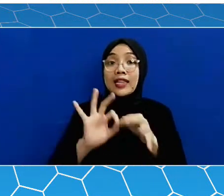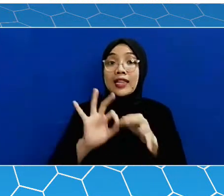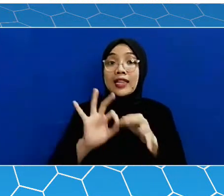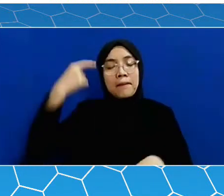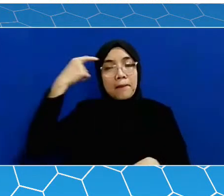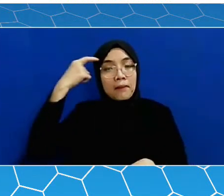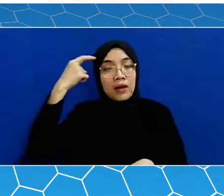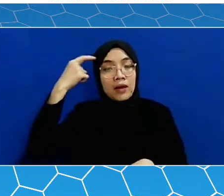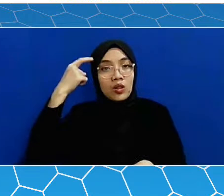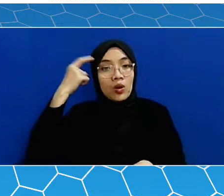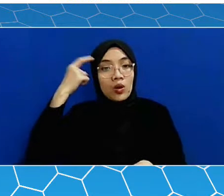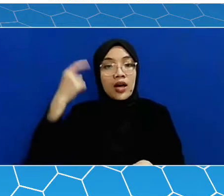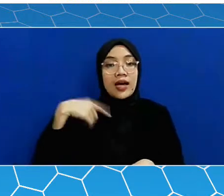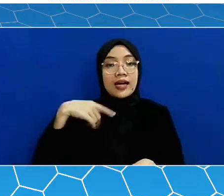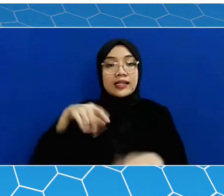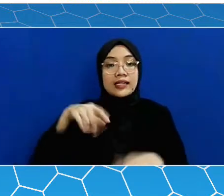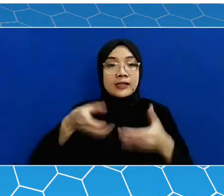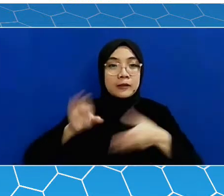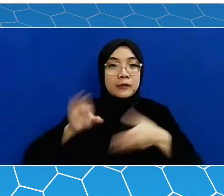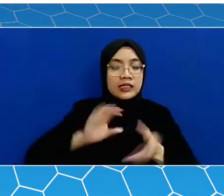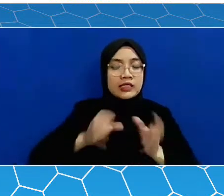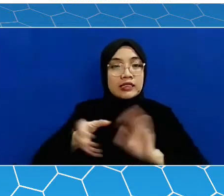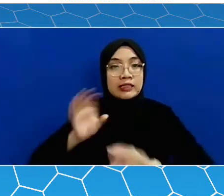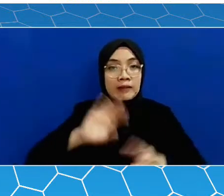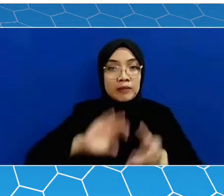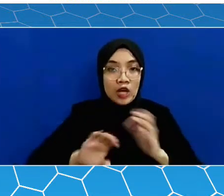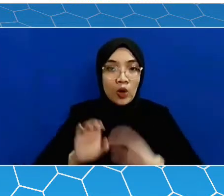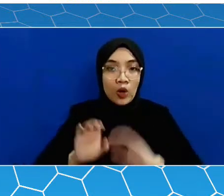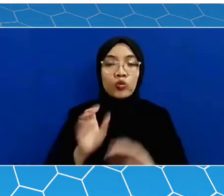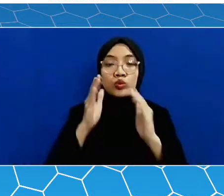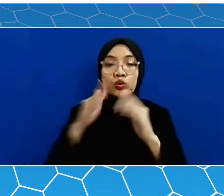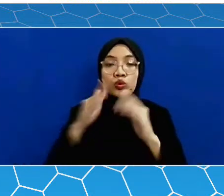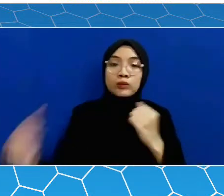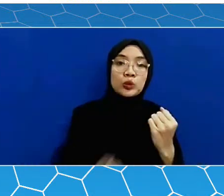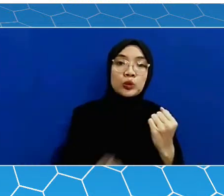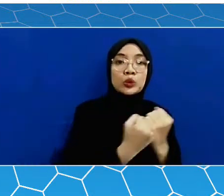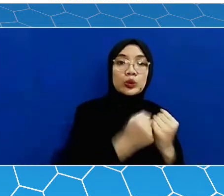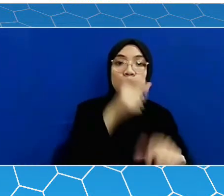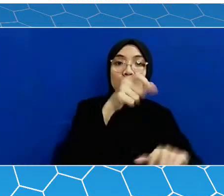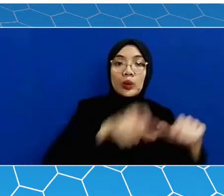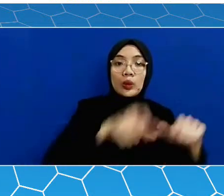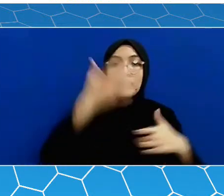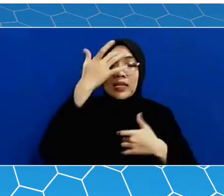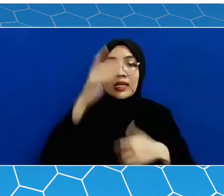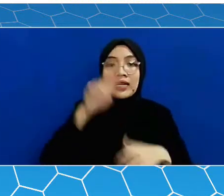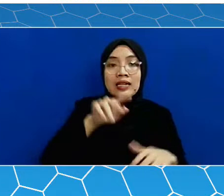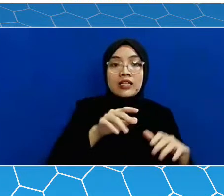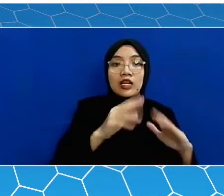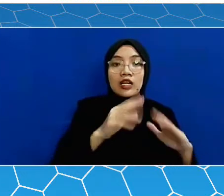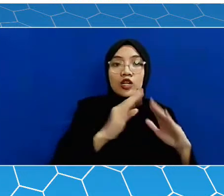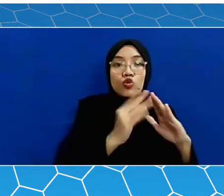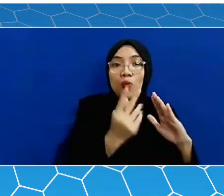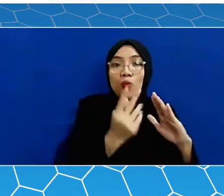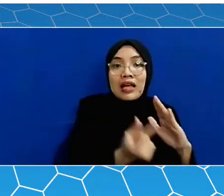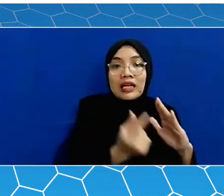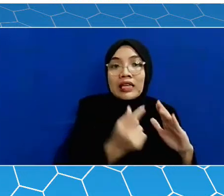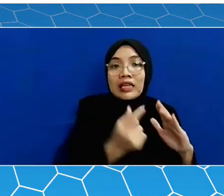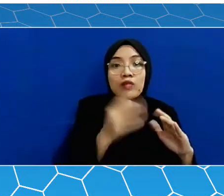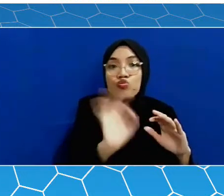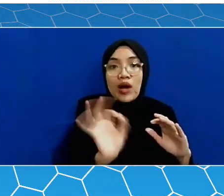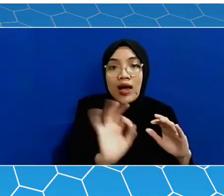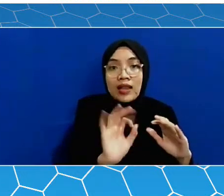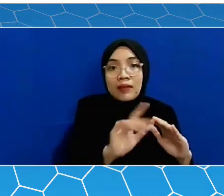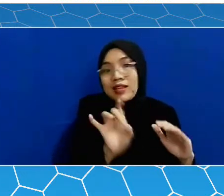remote monitoring of patients outside of the hospital. So we can capture data through